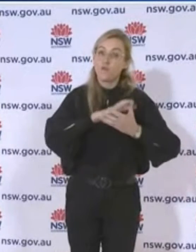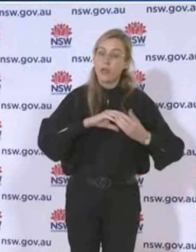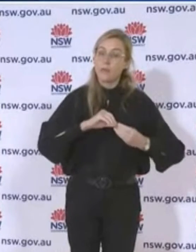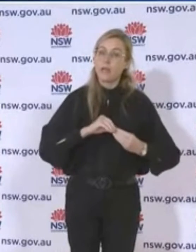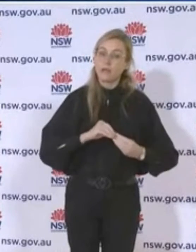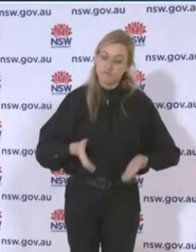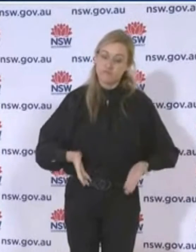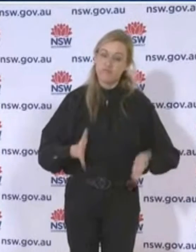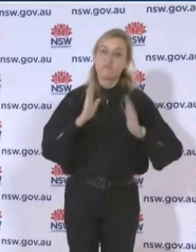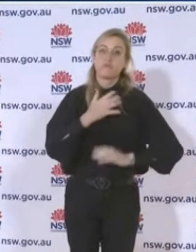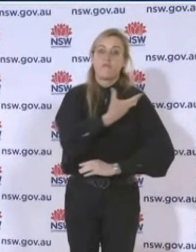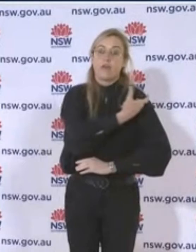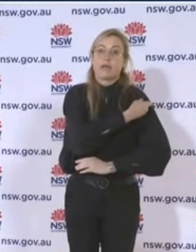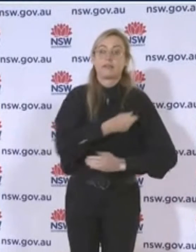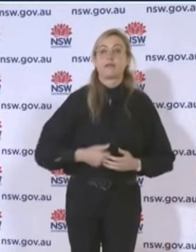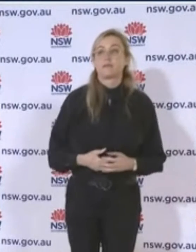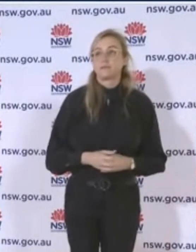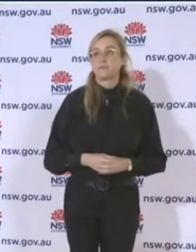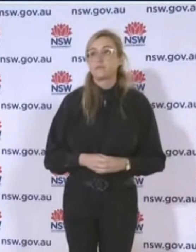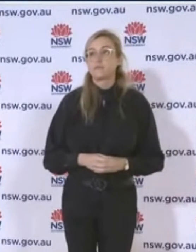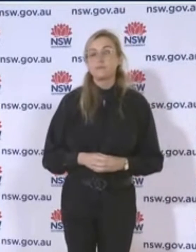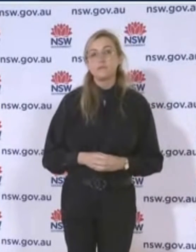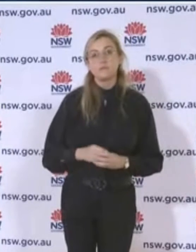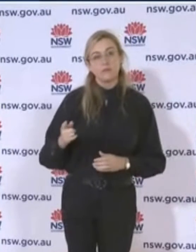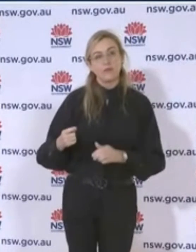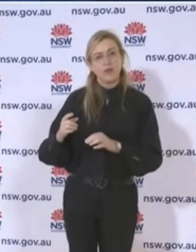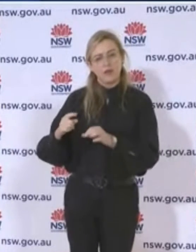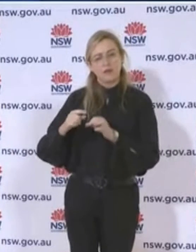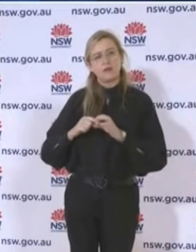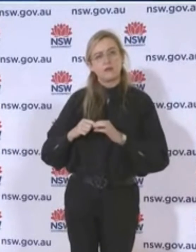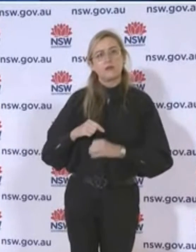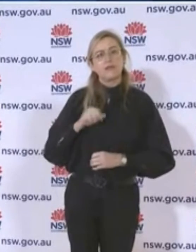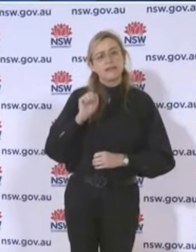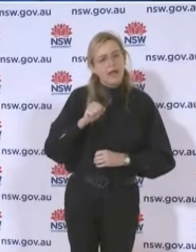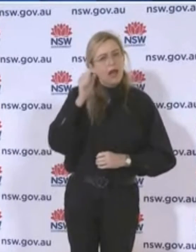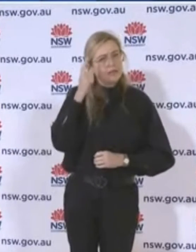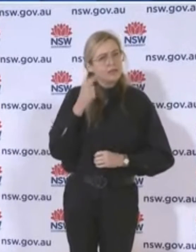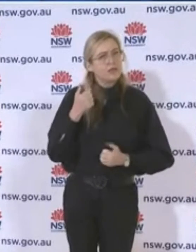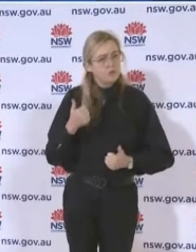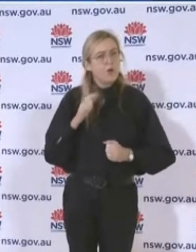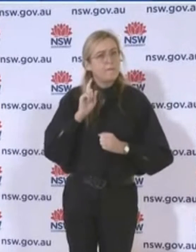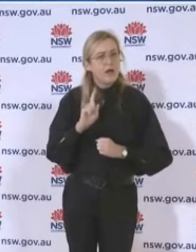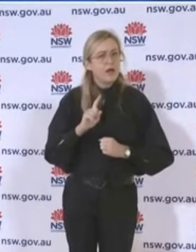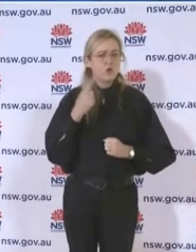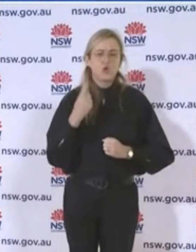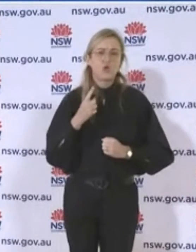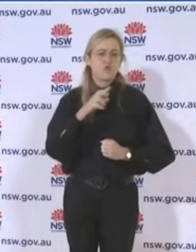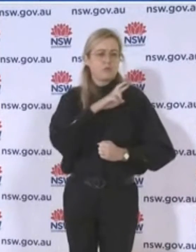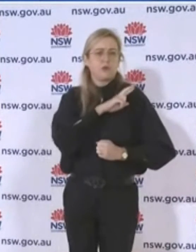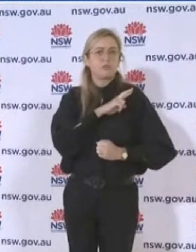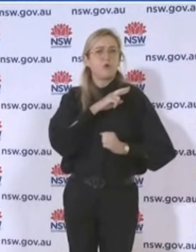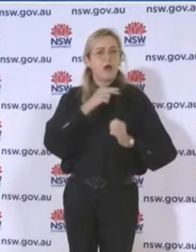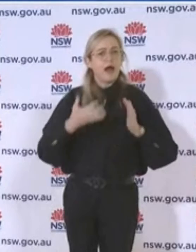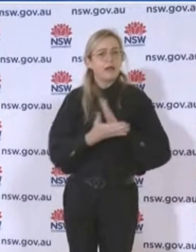is the common goal, but I'm just wondering where the legal onus is for employers. Do they have the right to refuse somebody? Do they have the right to ask somebody for proof